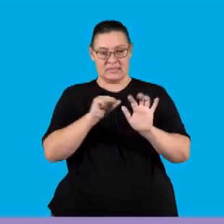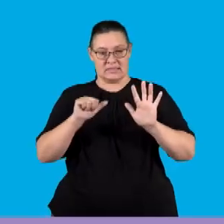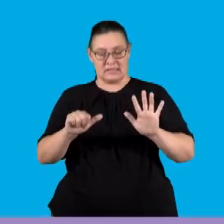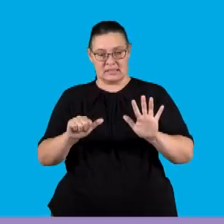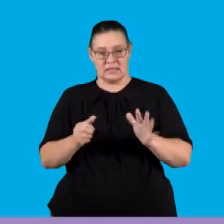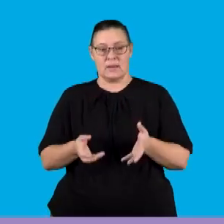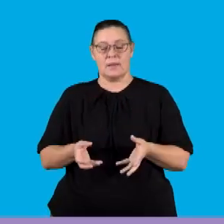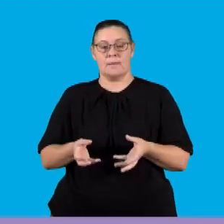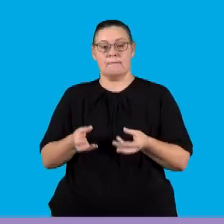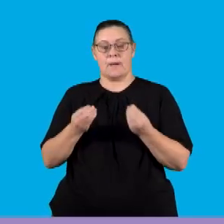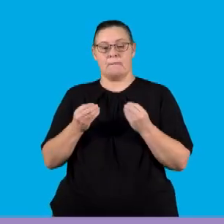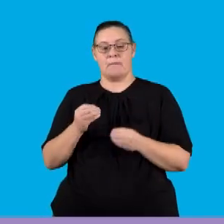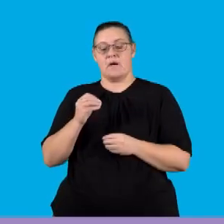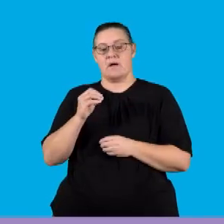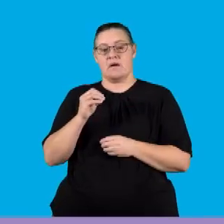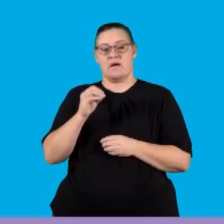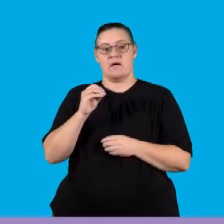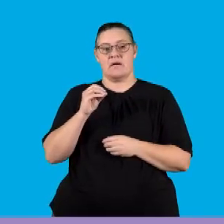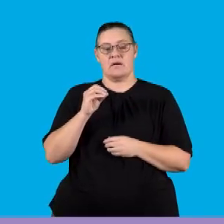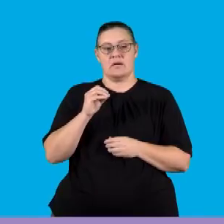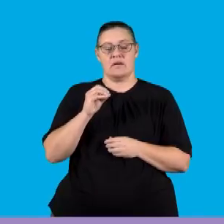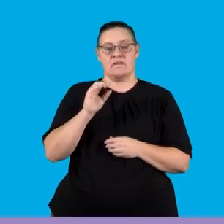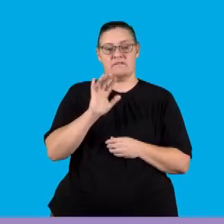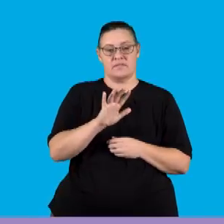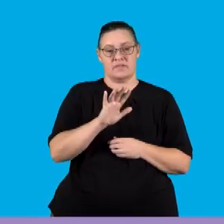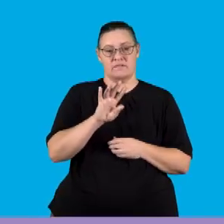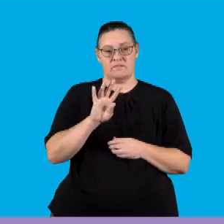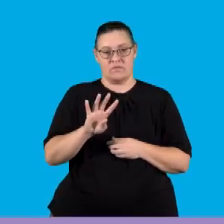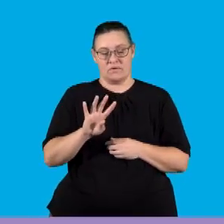are going to get an answer of